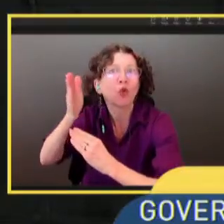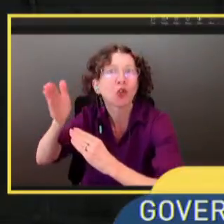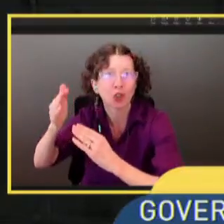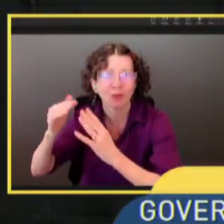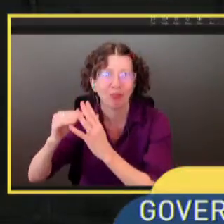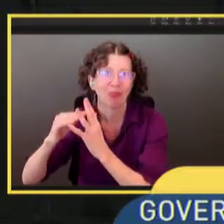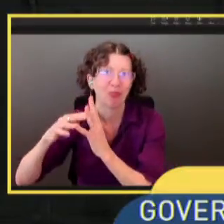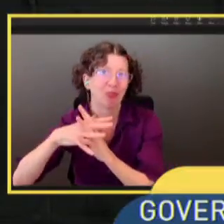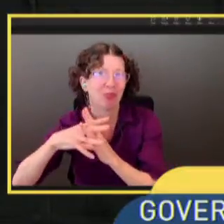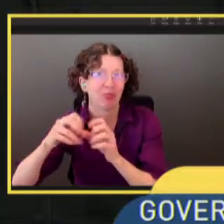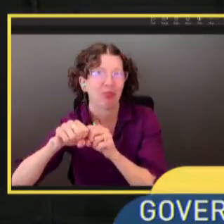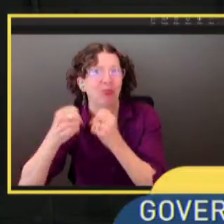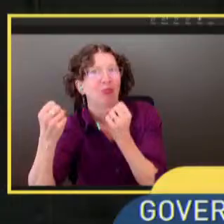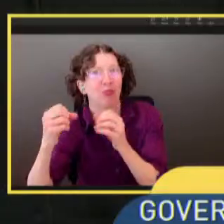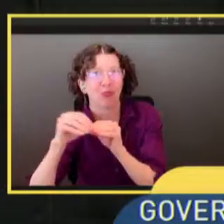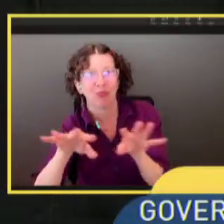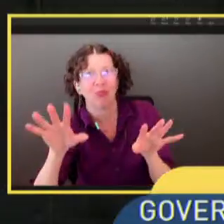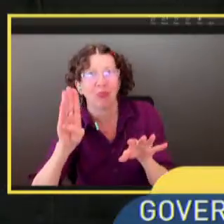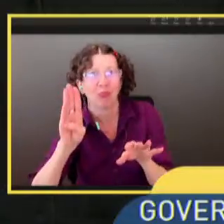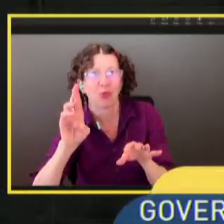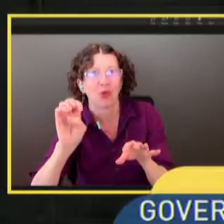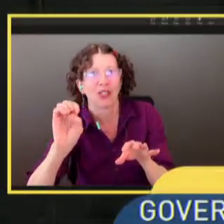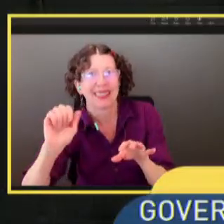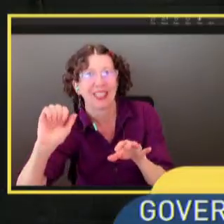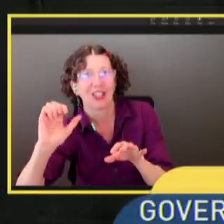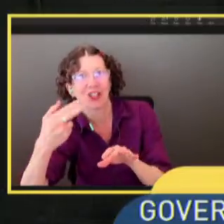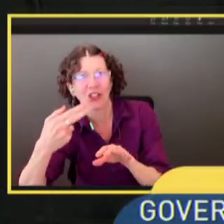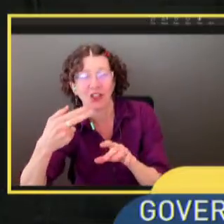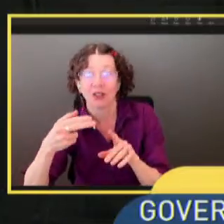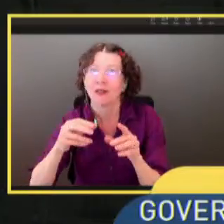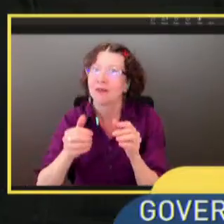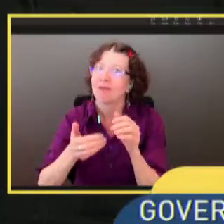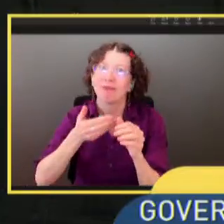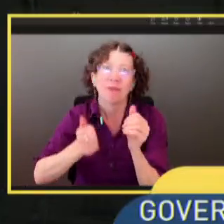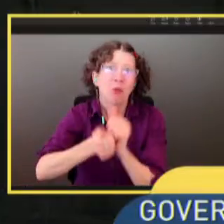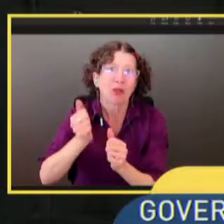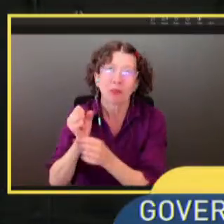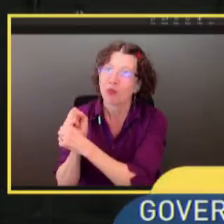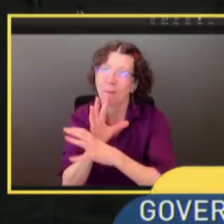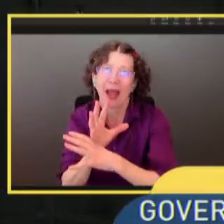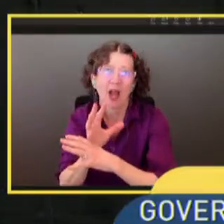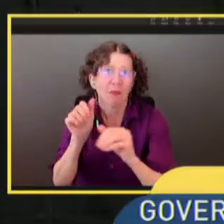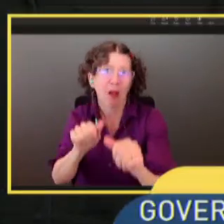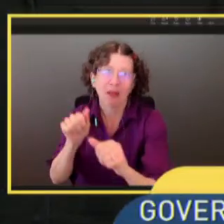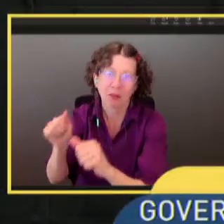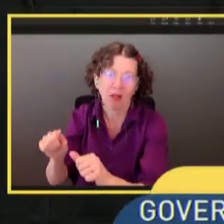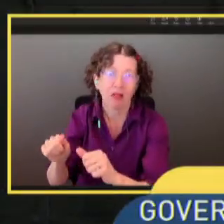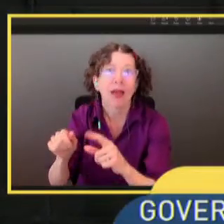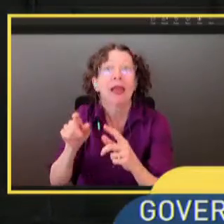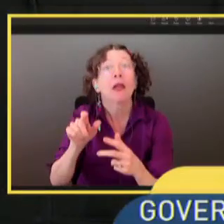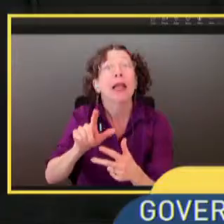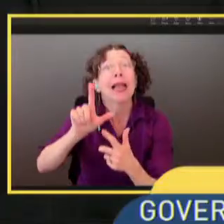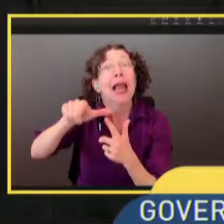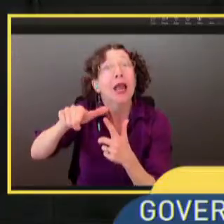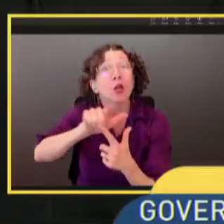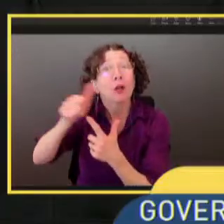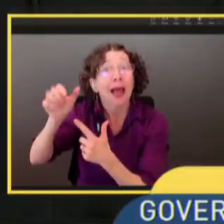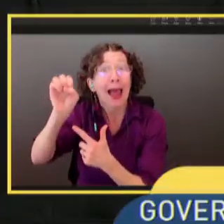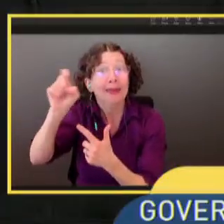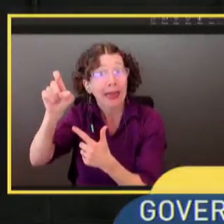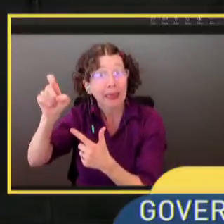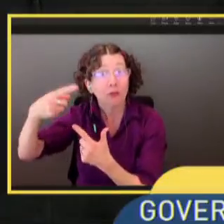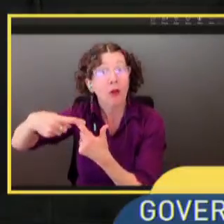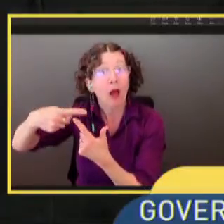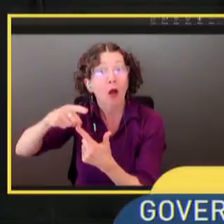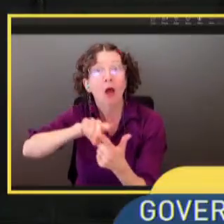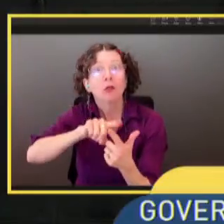taking nothing for granted. We are taking steps to ensure that we can prevent to the best of our abilities future breaches